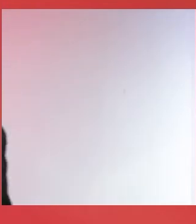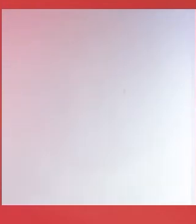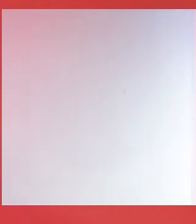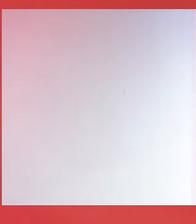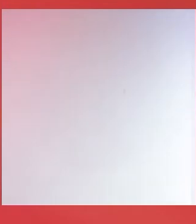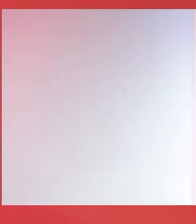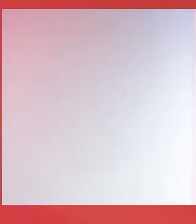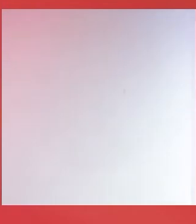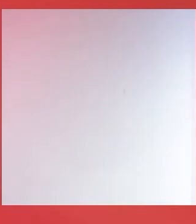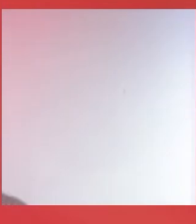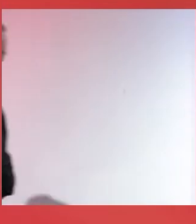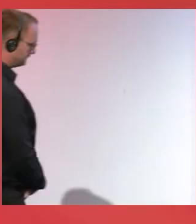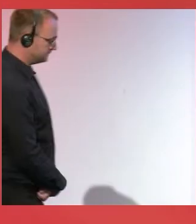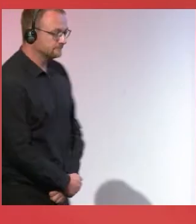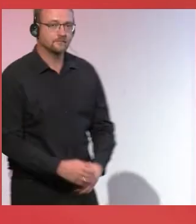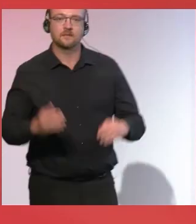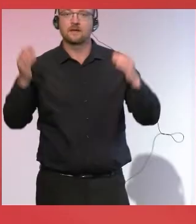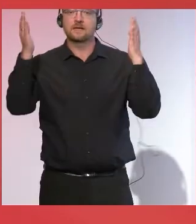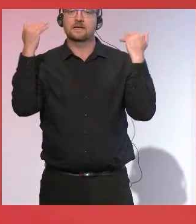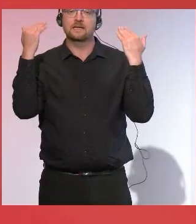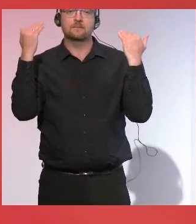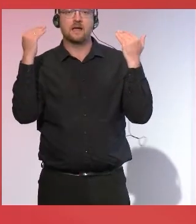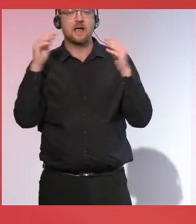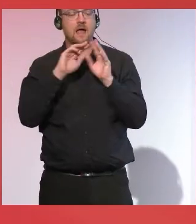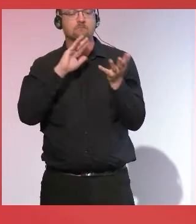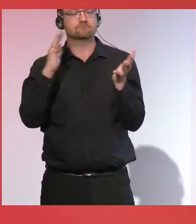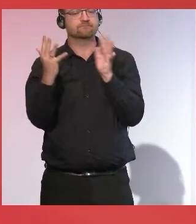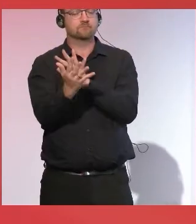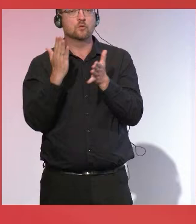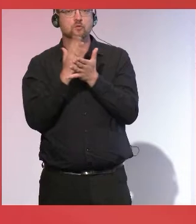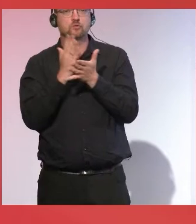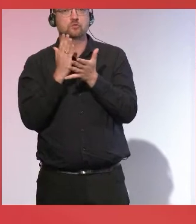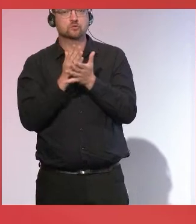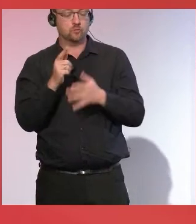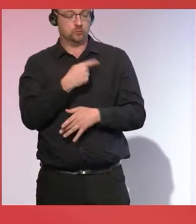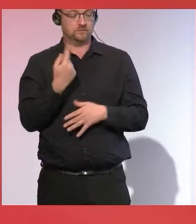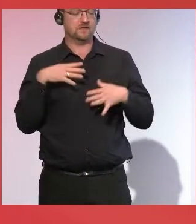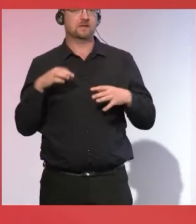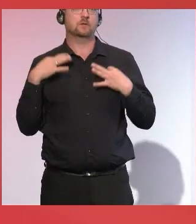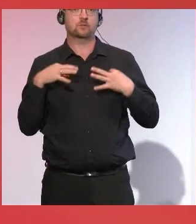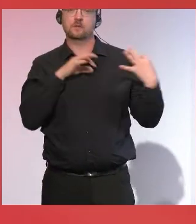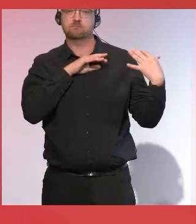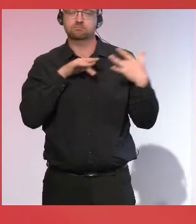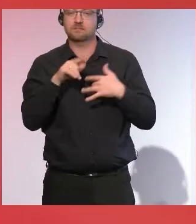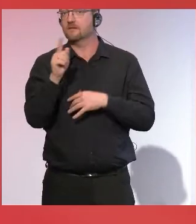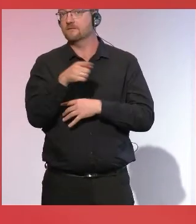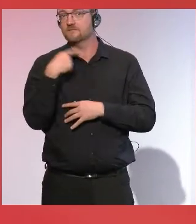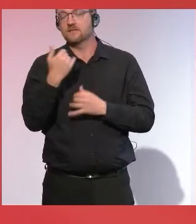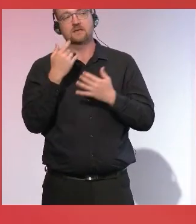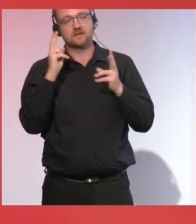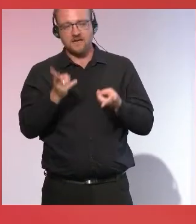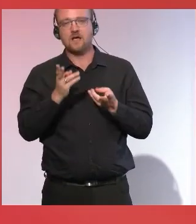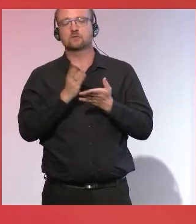the future. And I think we can also call it a health crisis, especially for vulnerable populations.